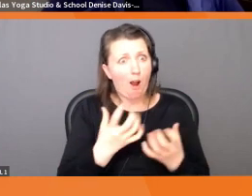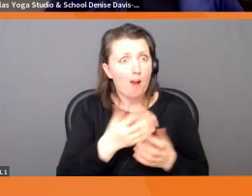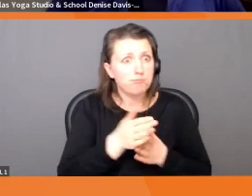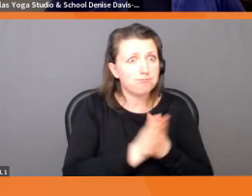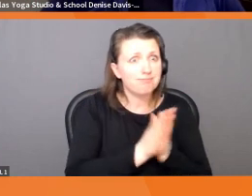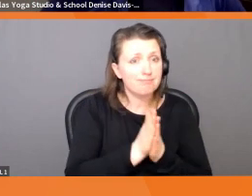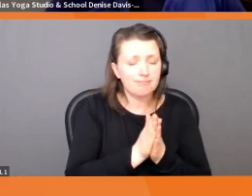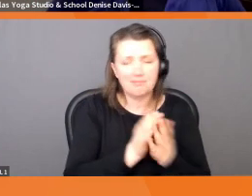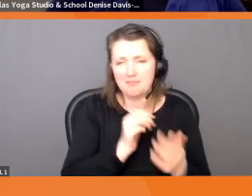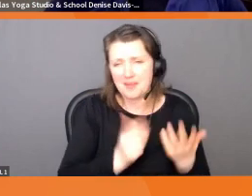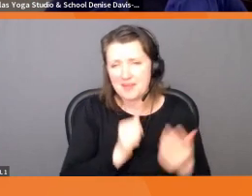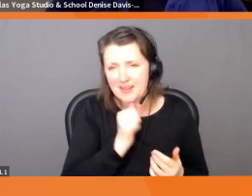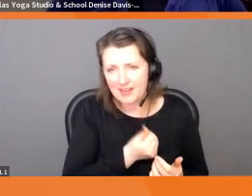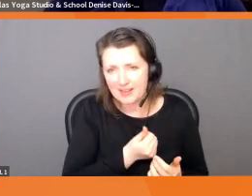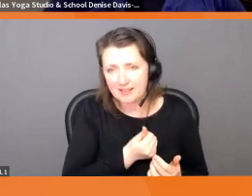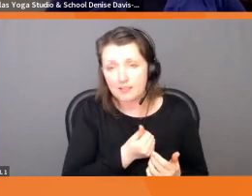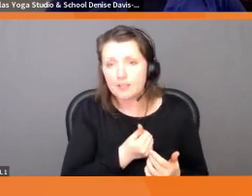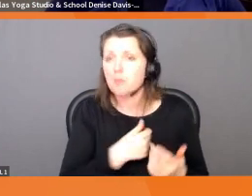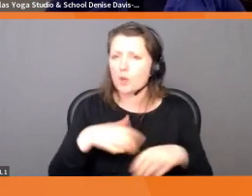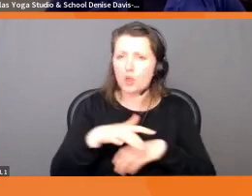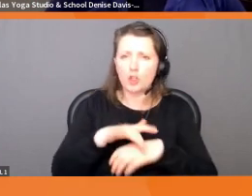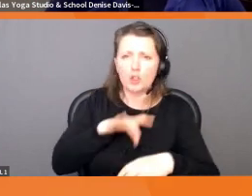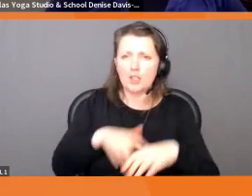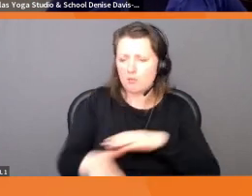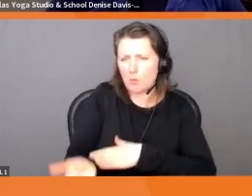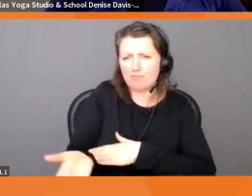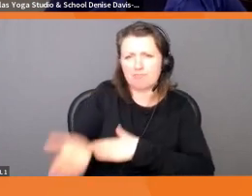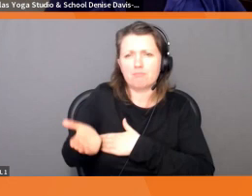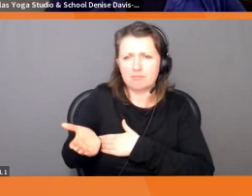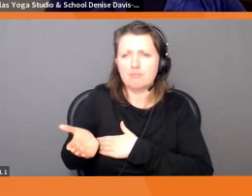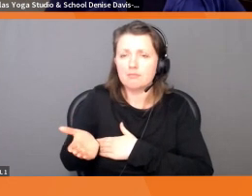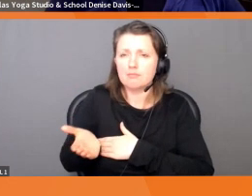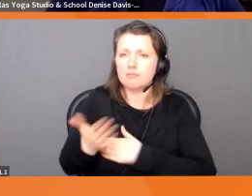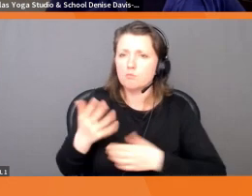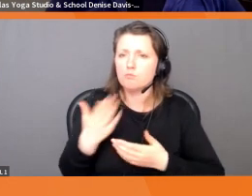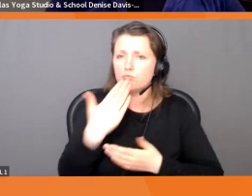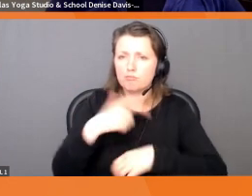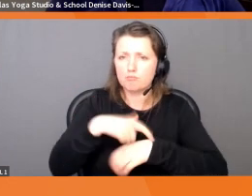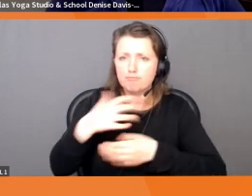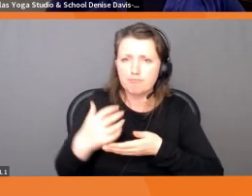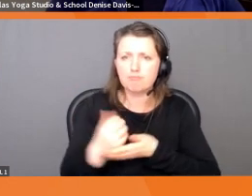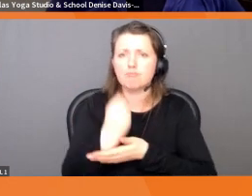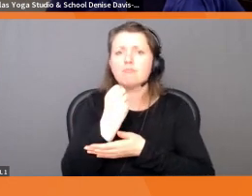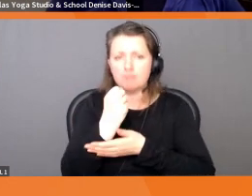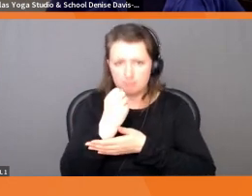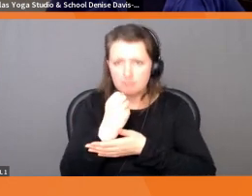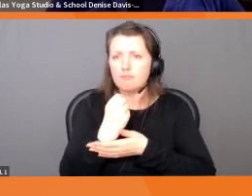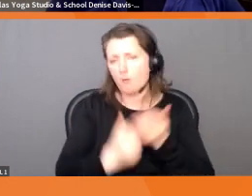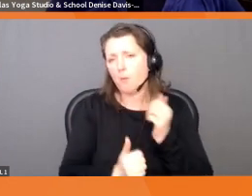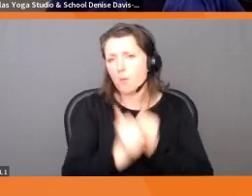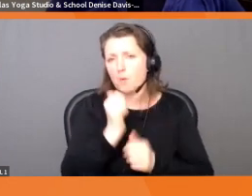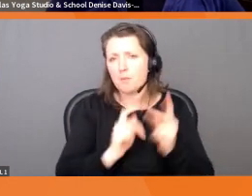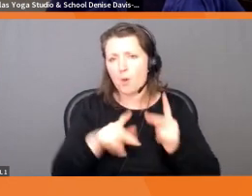the only time when entrepreneurs can manage stress and anxiety and start to build resilience. And most entrepreneurs that I speak